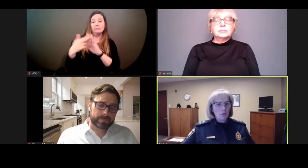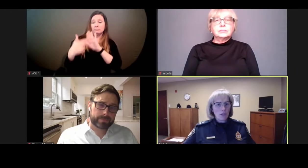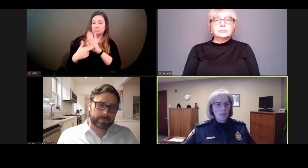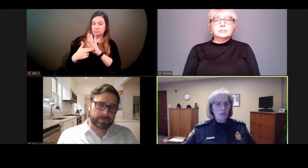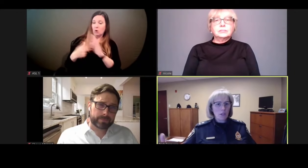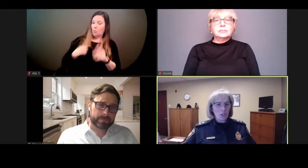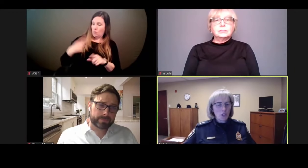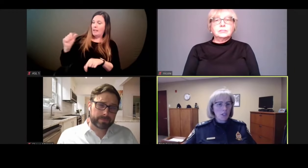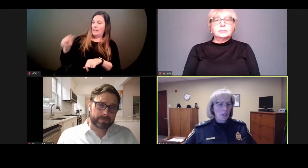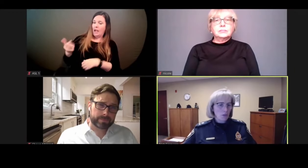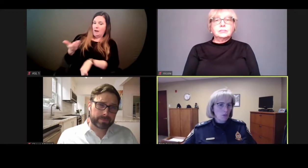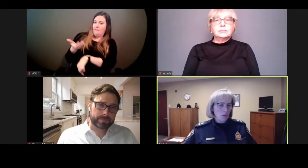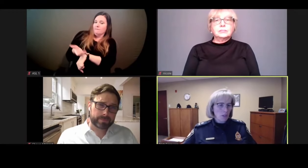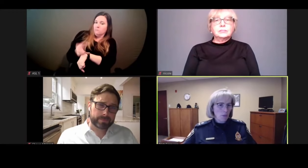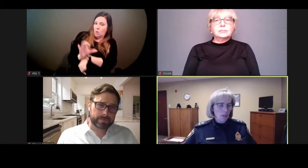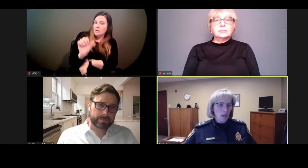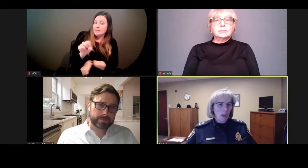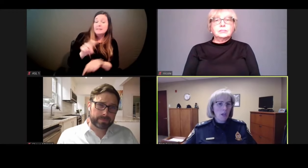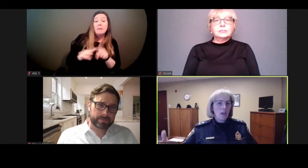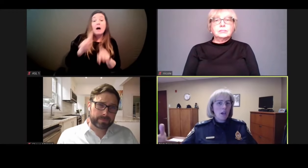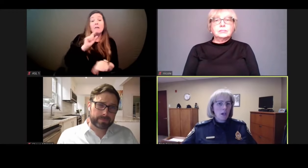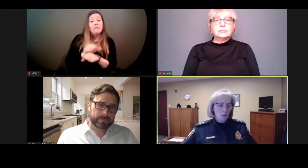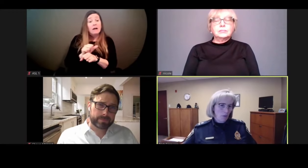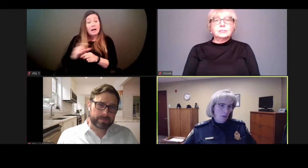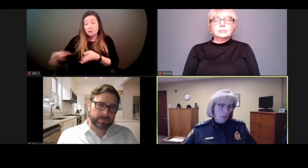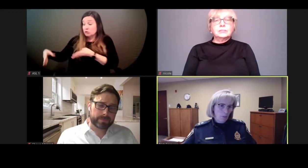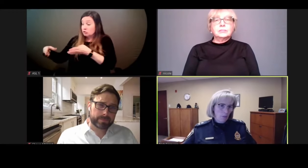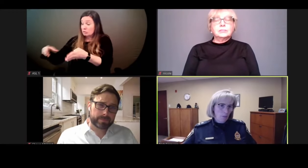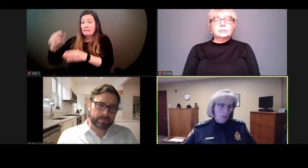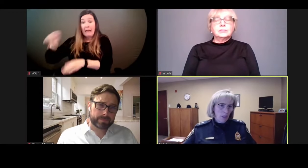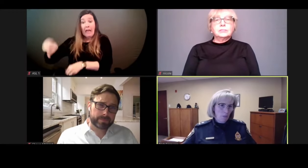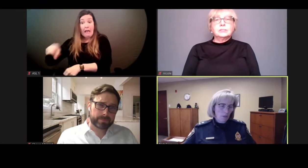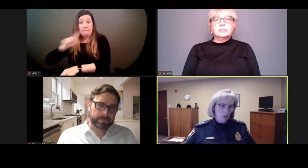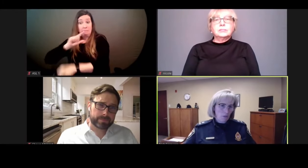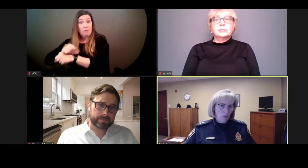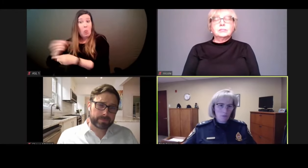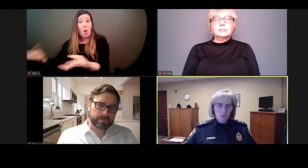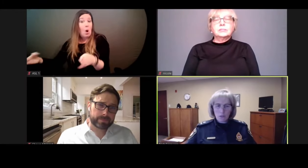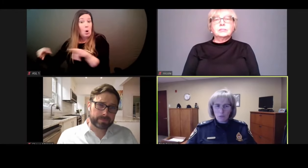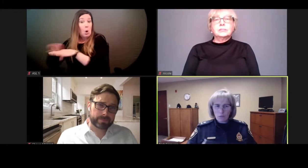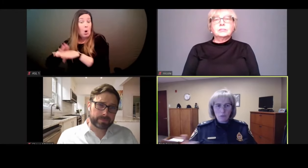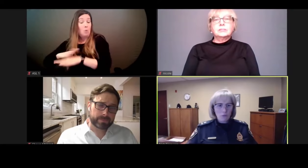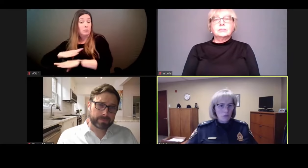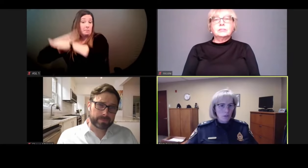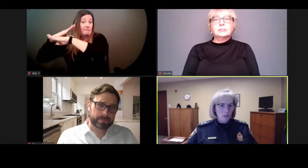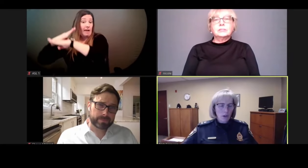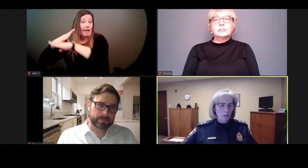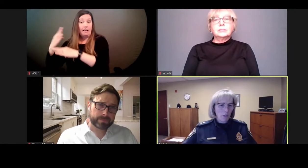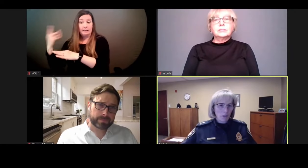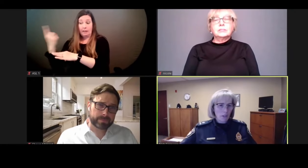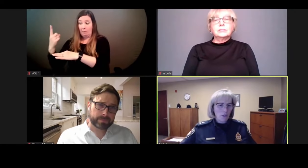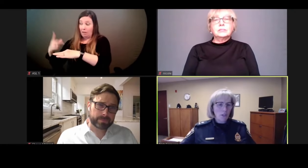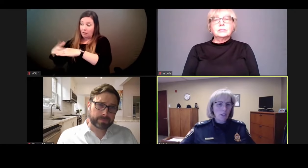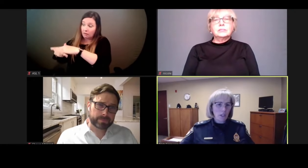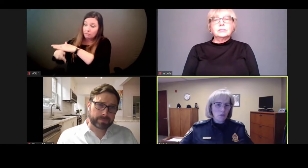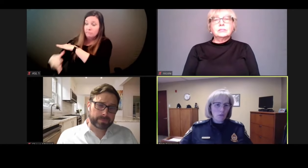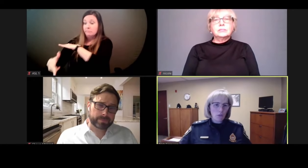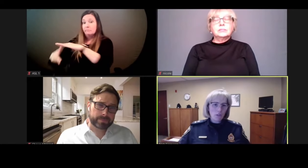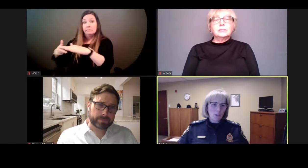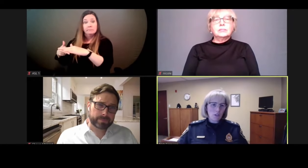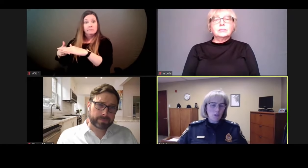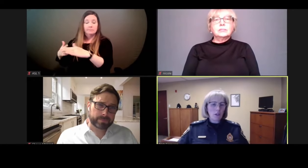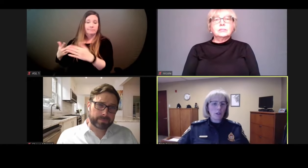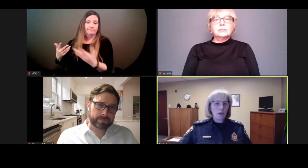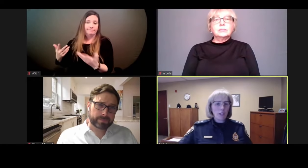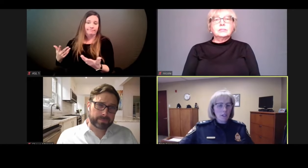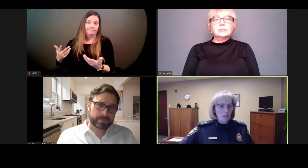to necessarily shut down streets per se and prevent people from being able to travel and circulate through those.